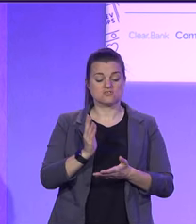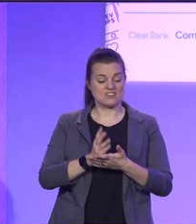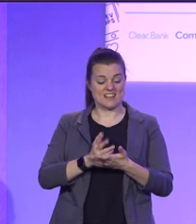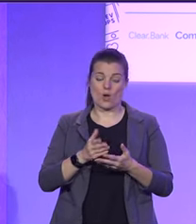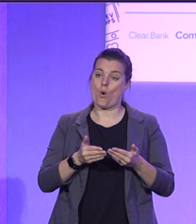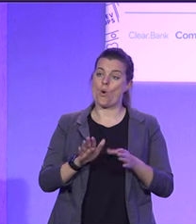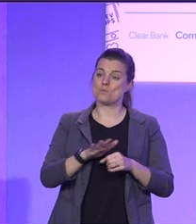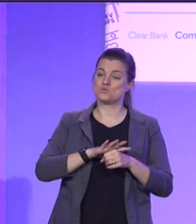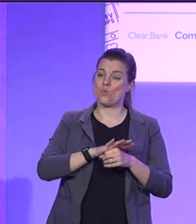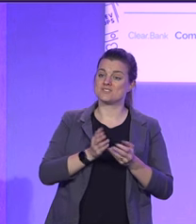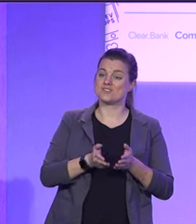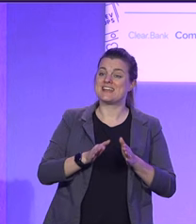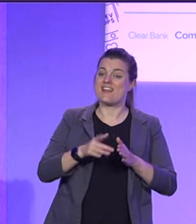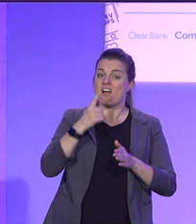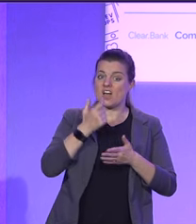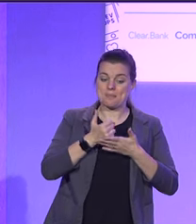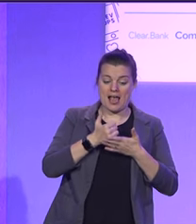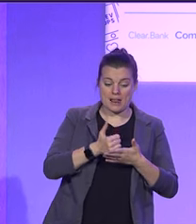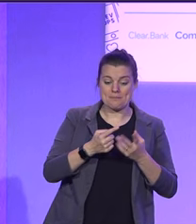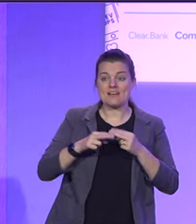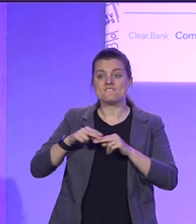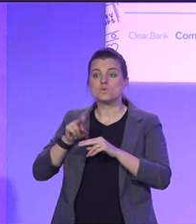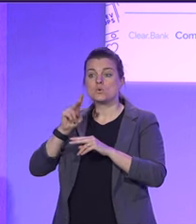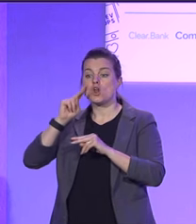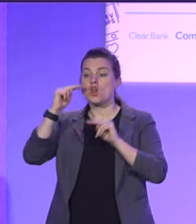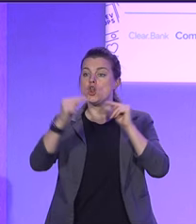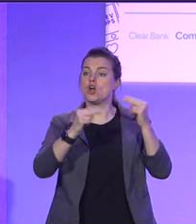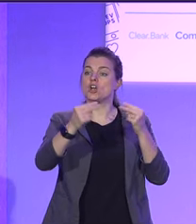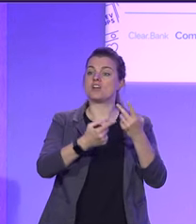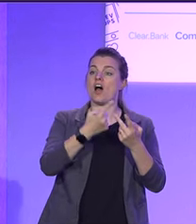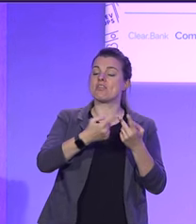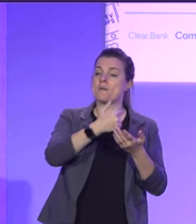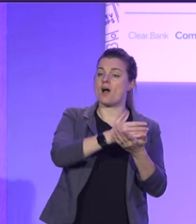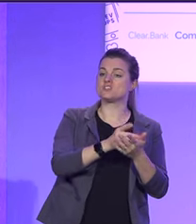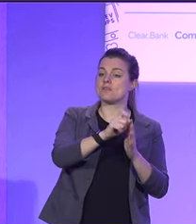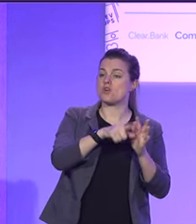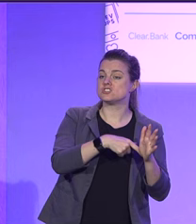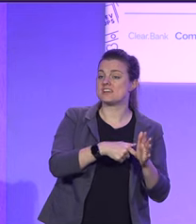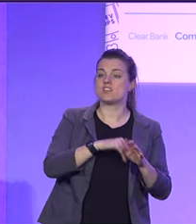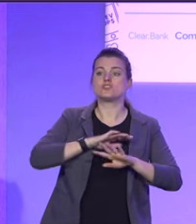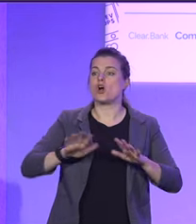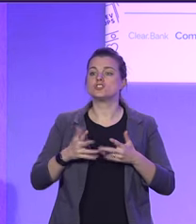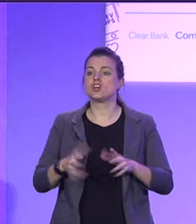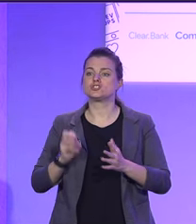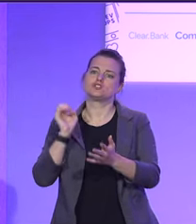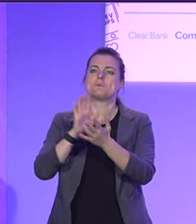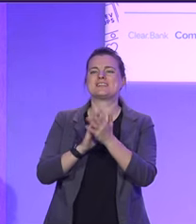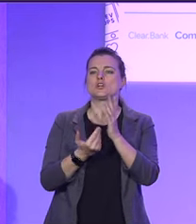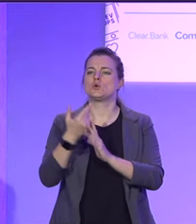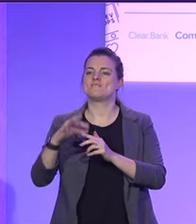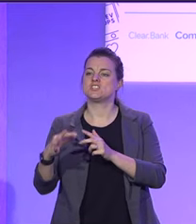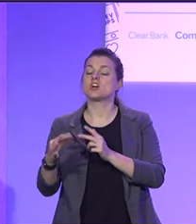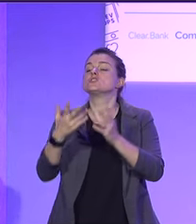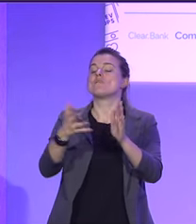by looking at other parts of the project that aren't just submitting new features, and I'll give you some examples of this. So let's say you enjoy